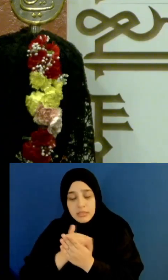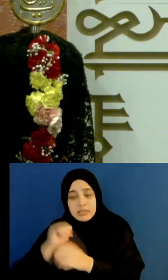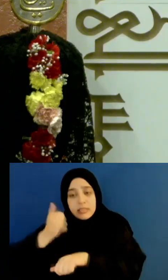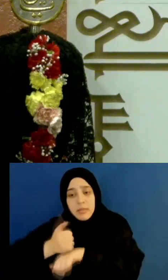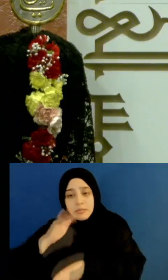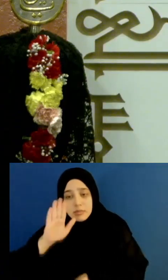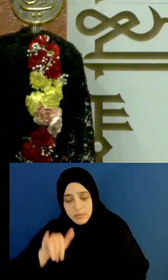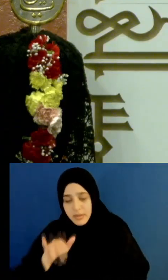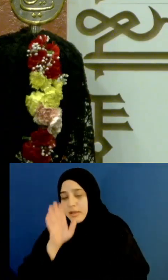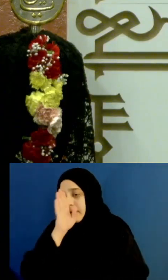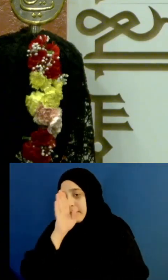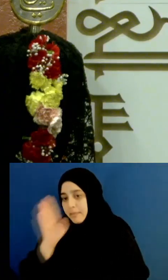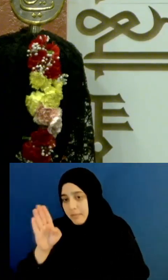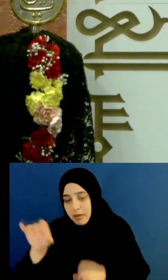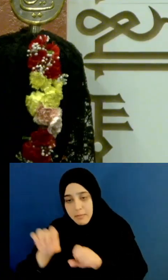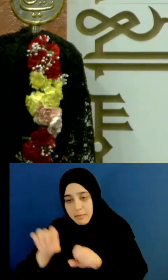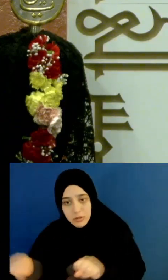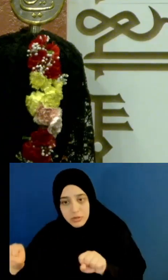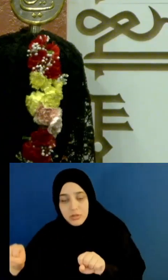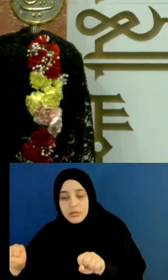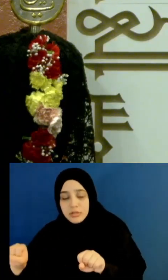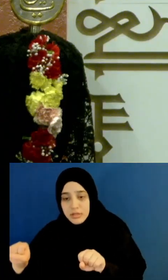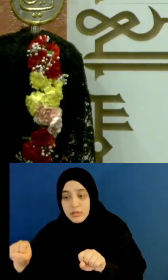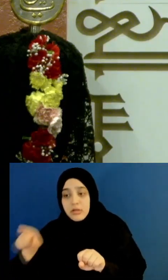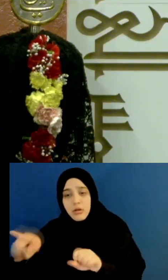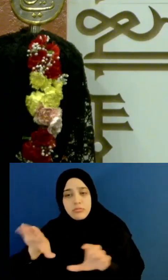al-Hussein on the plains of Karbala.